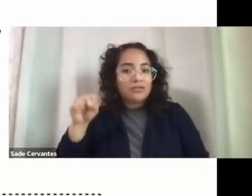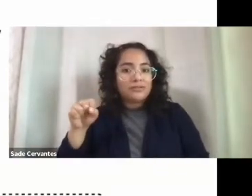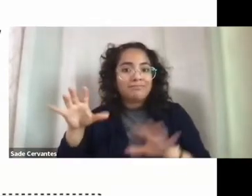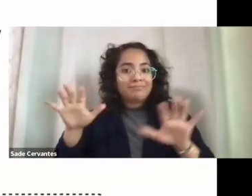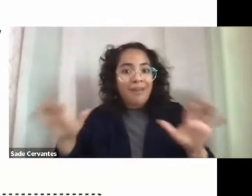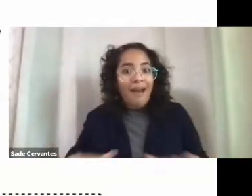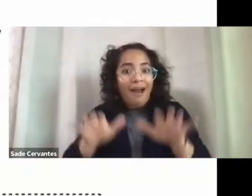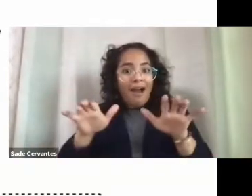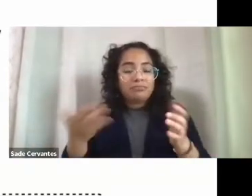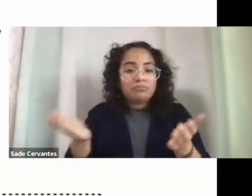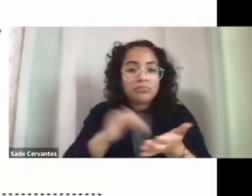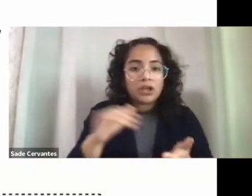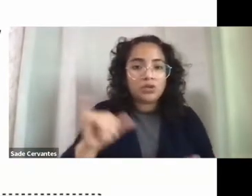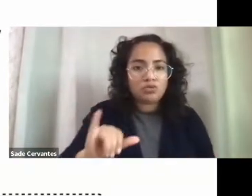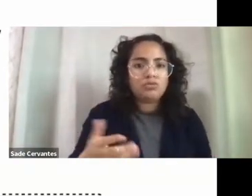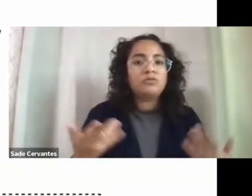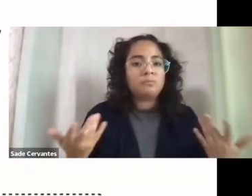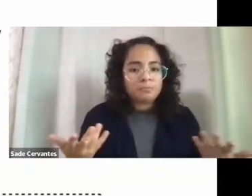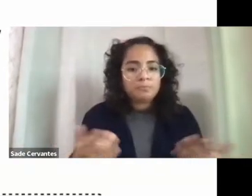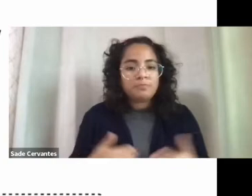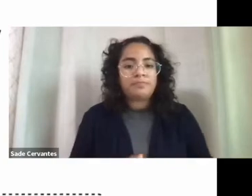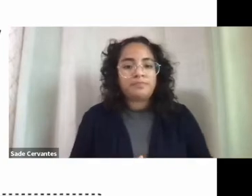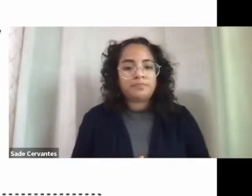driving some of these symptoms.